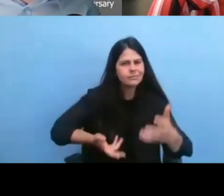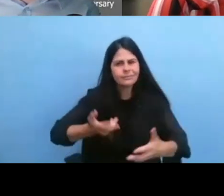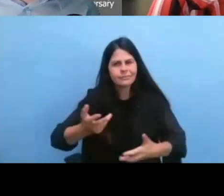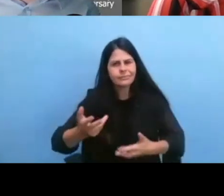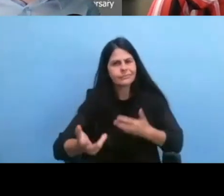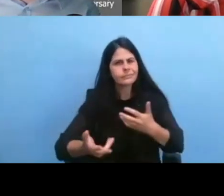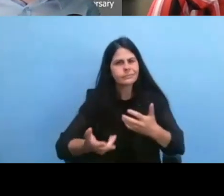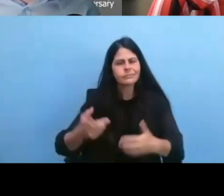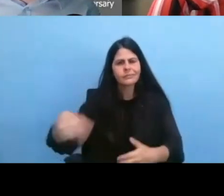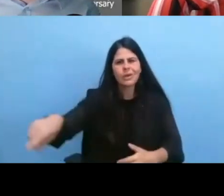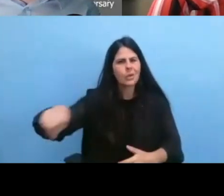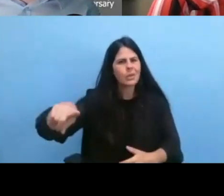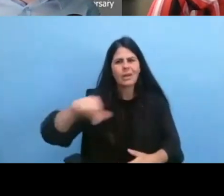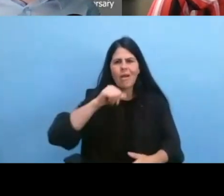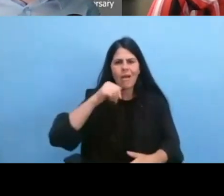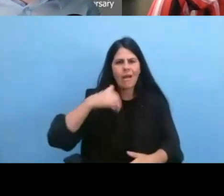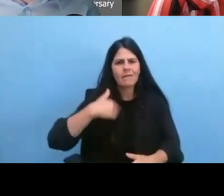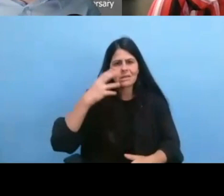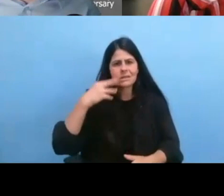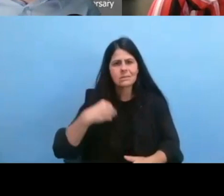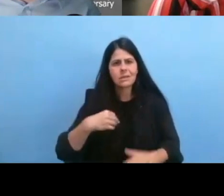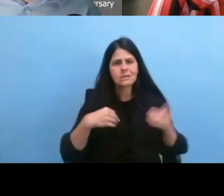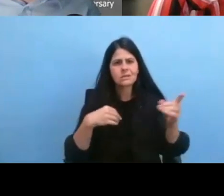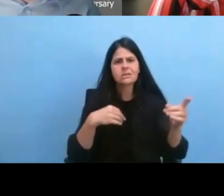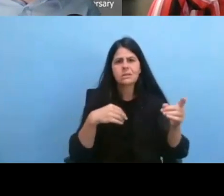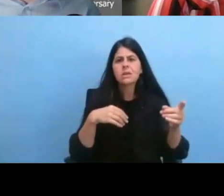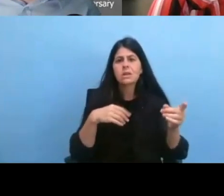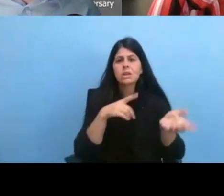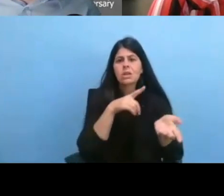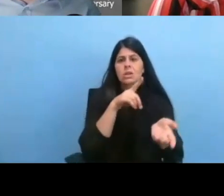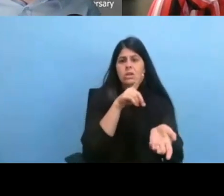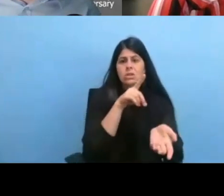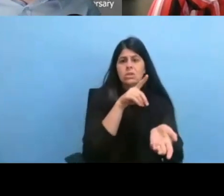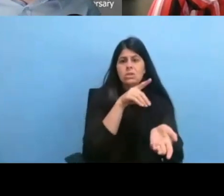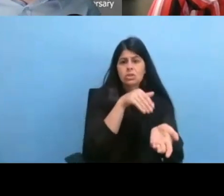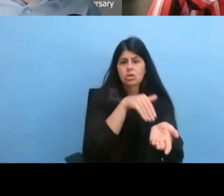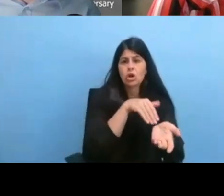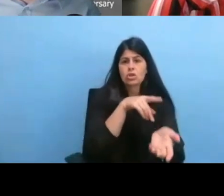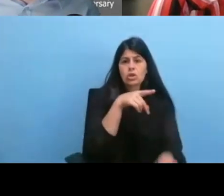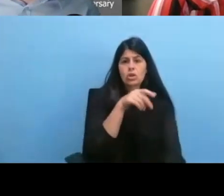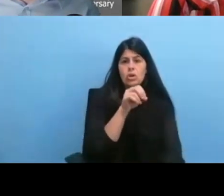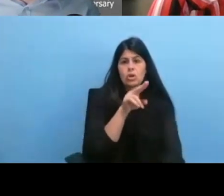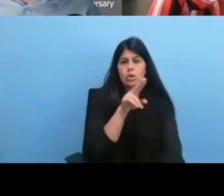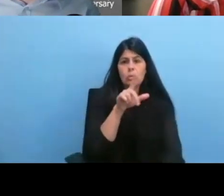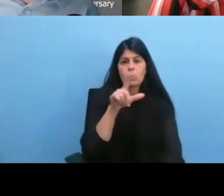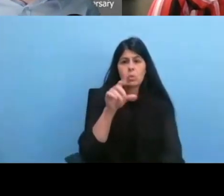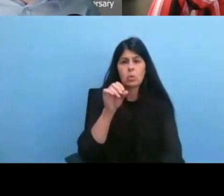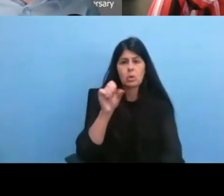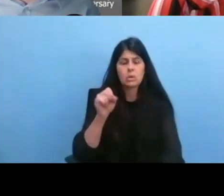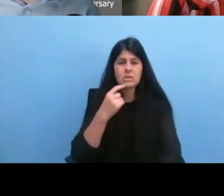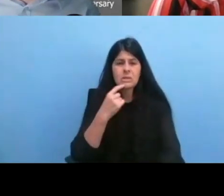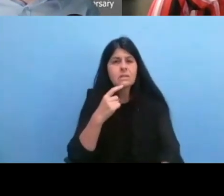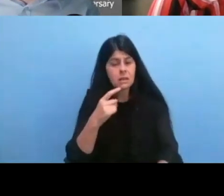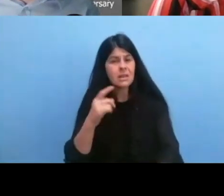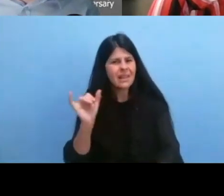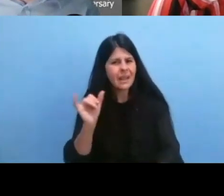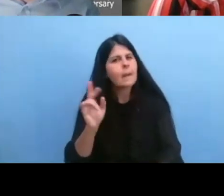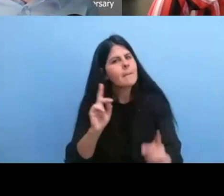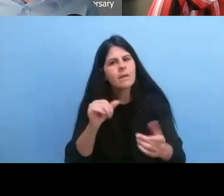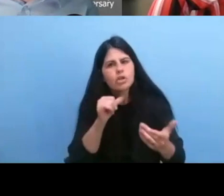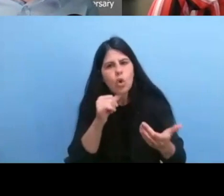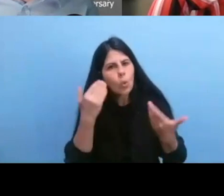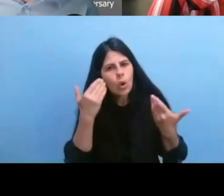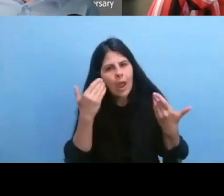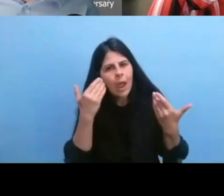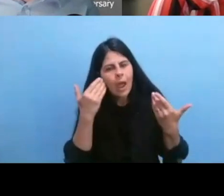having the experience. Dr. Poullos, you mentioned that earlier, because they don't have any experience, so they can't conceptualize what that would be like. And that was